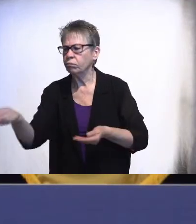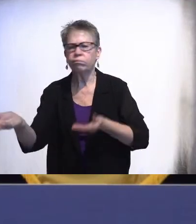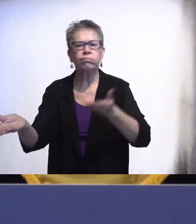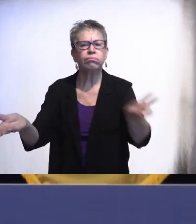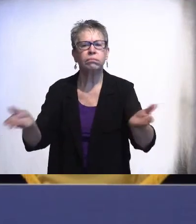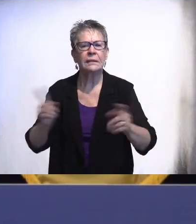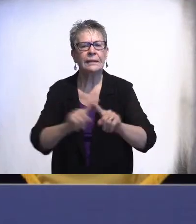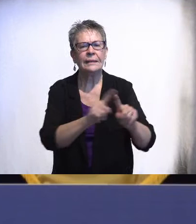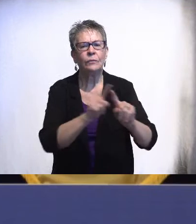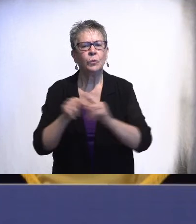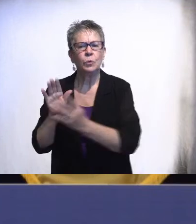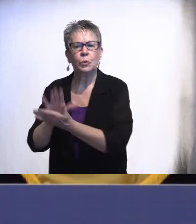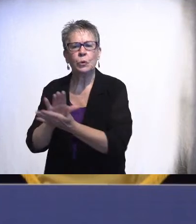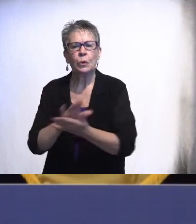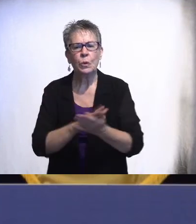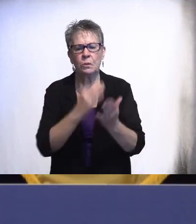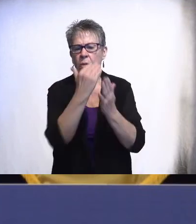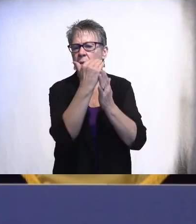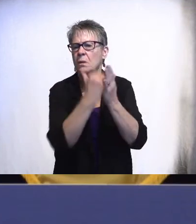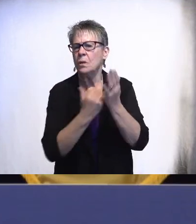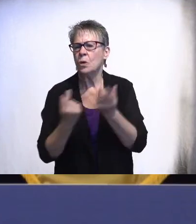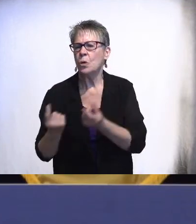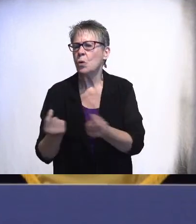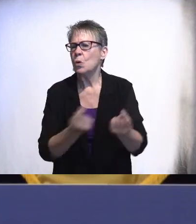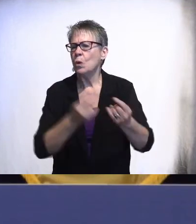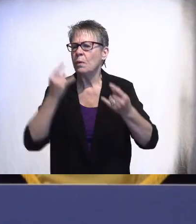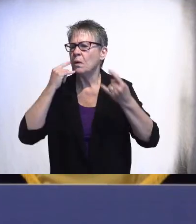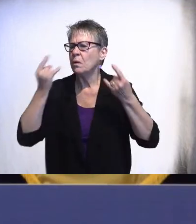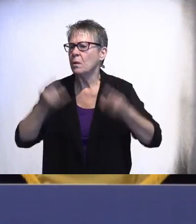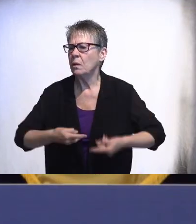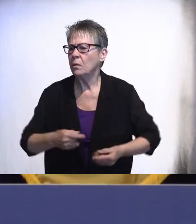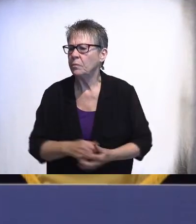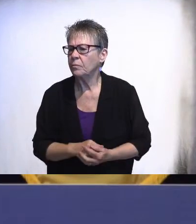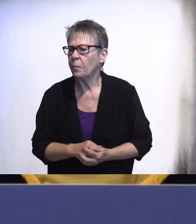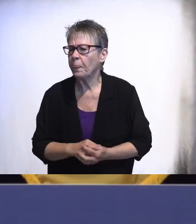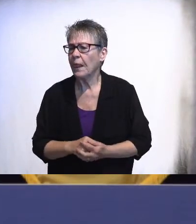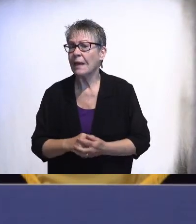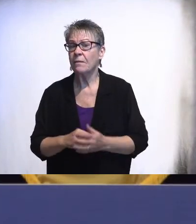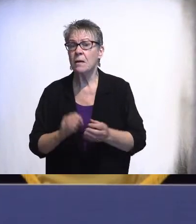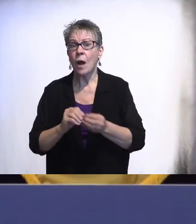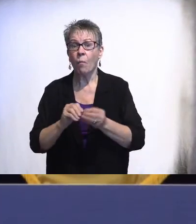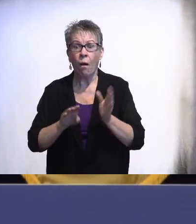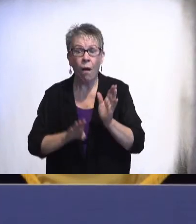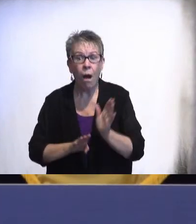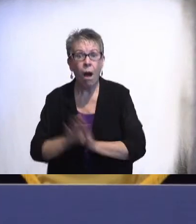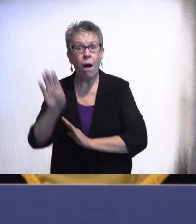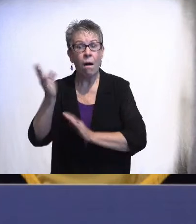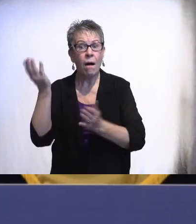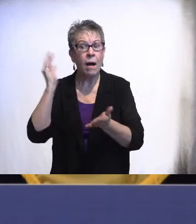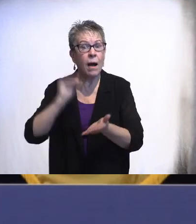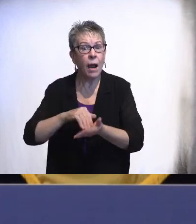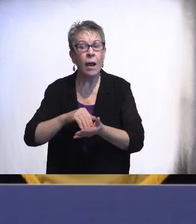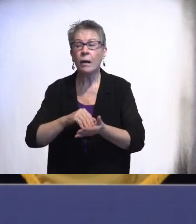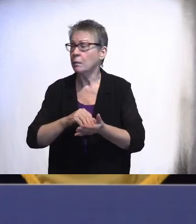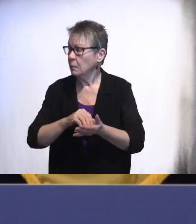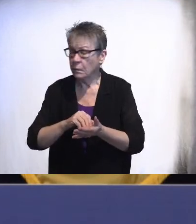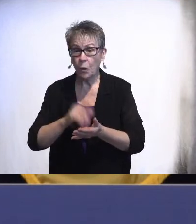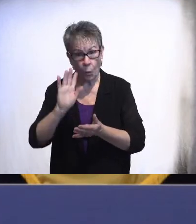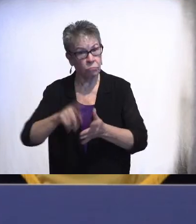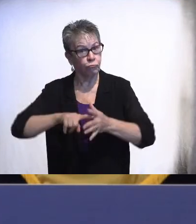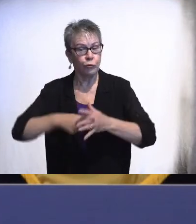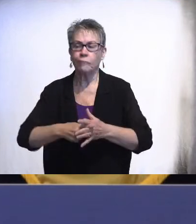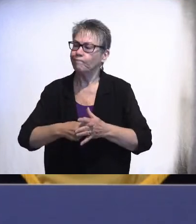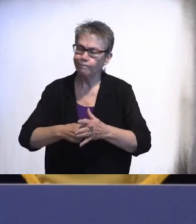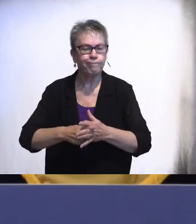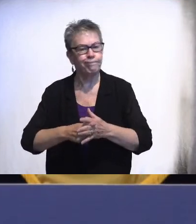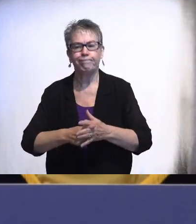cases start to rise again, like we saw with Omicron? And New Jersey is one of the few remaining states keeping the in-school mask mandate through this month. We're